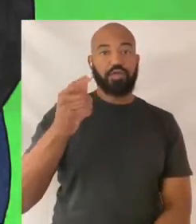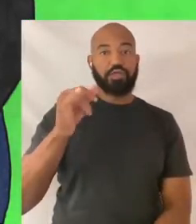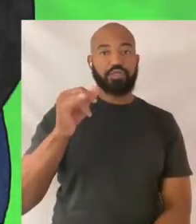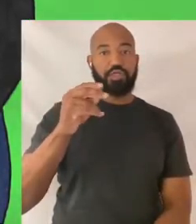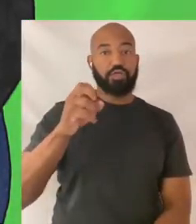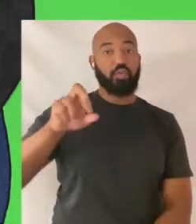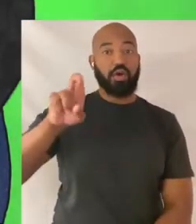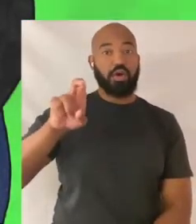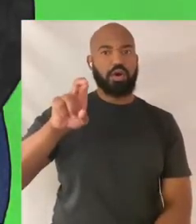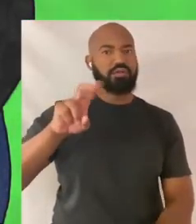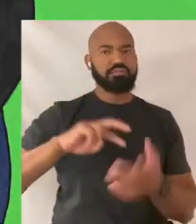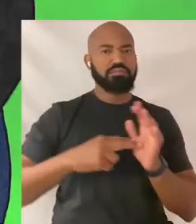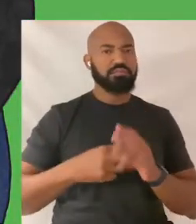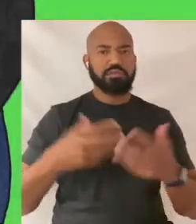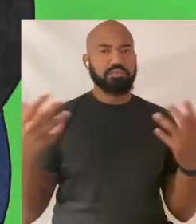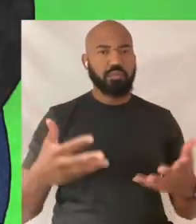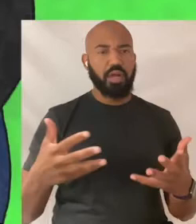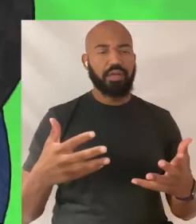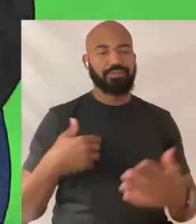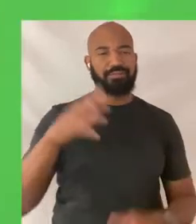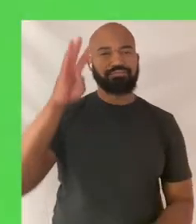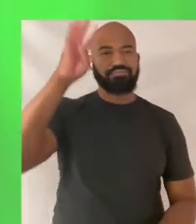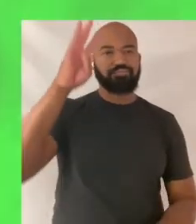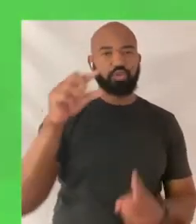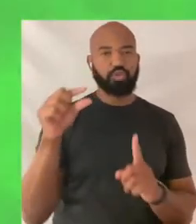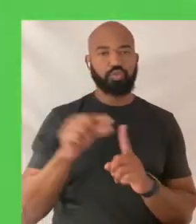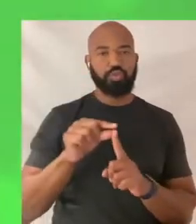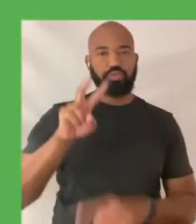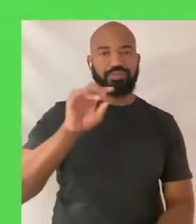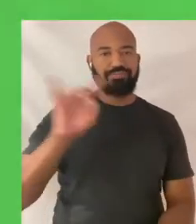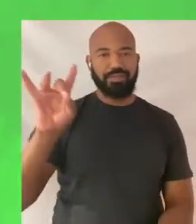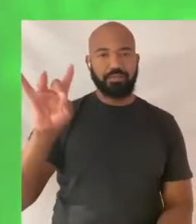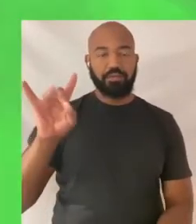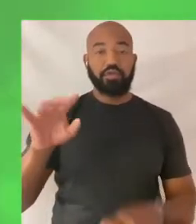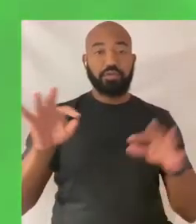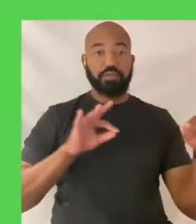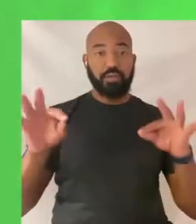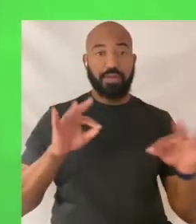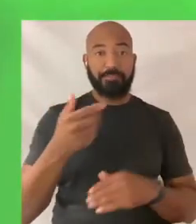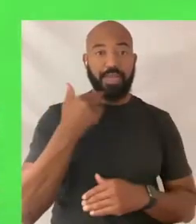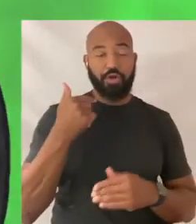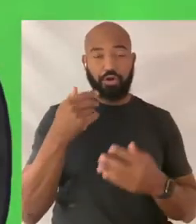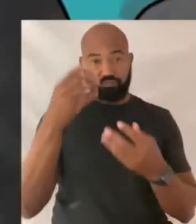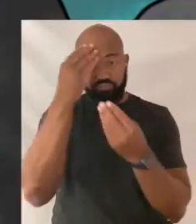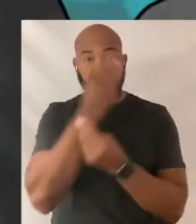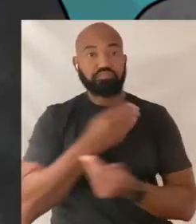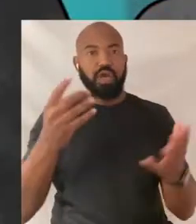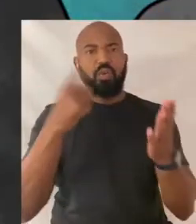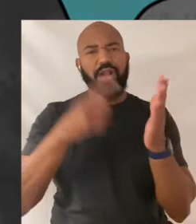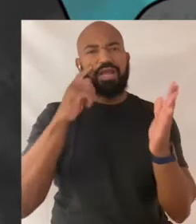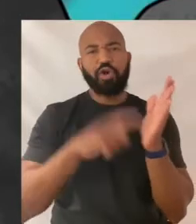is misogynoir? Misogynoir is a term I coined in 2008 to describe and better explain what